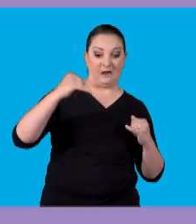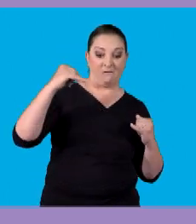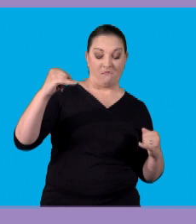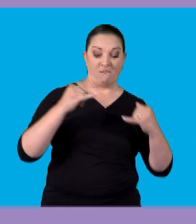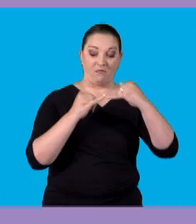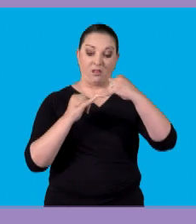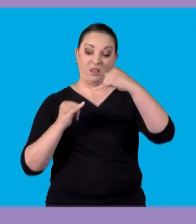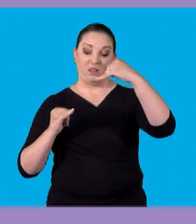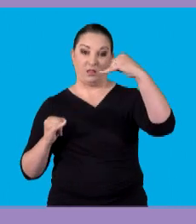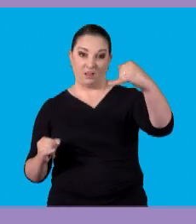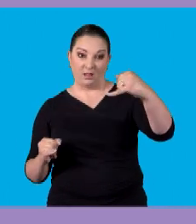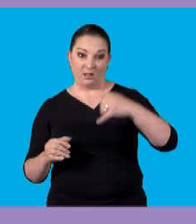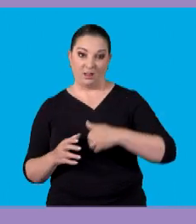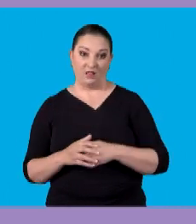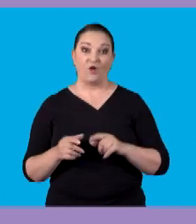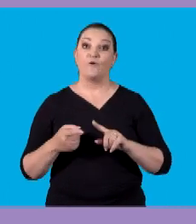diagonals